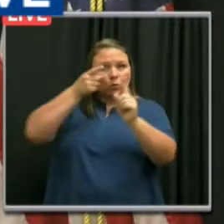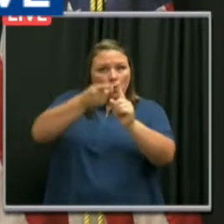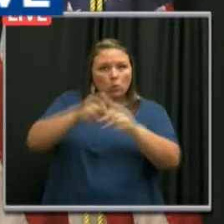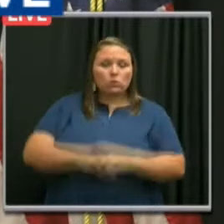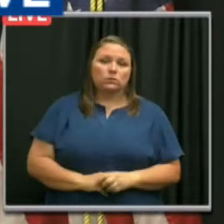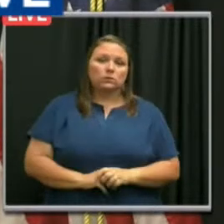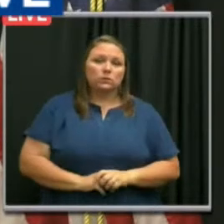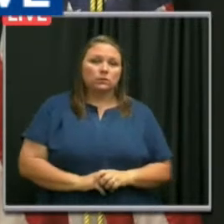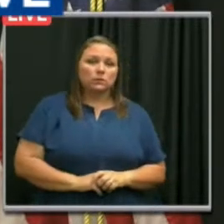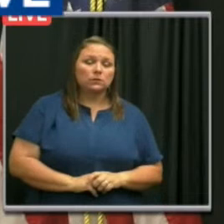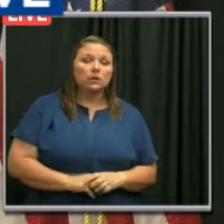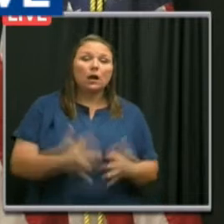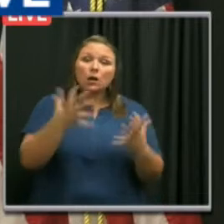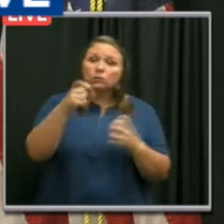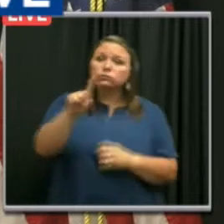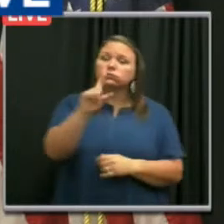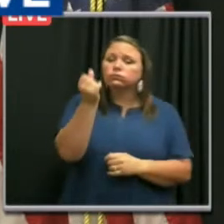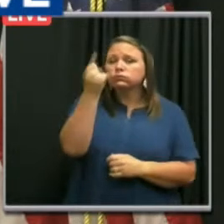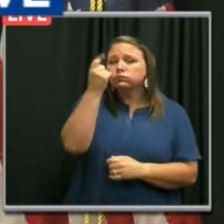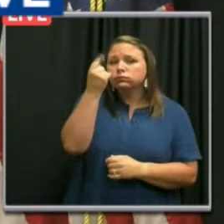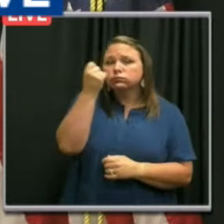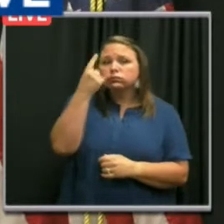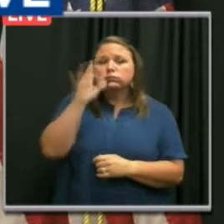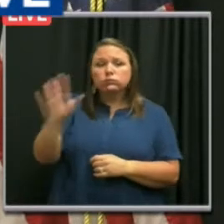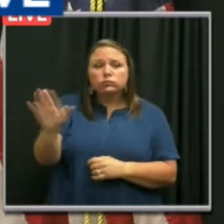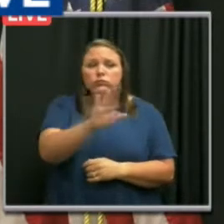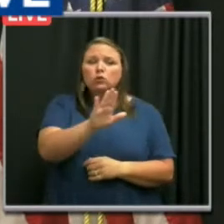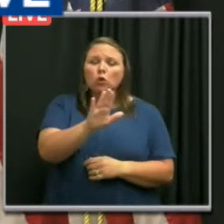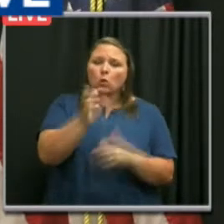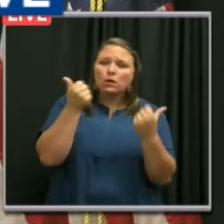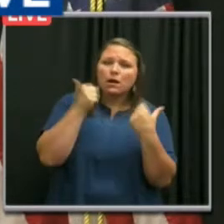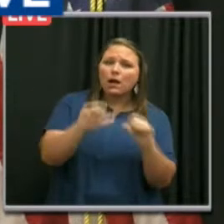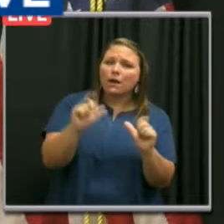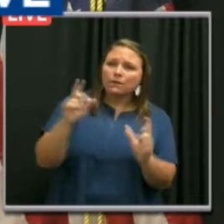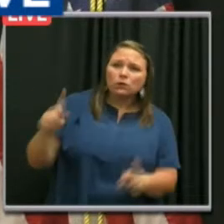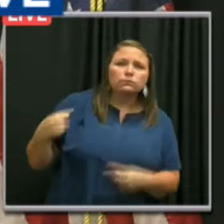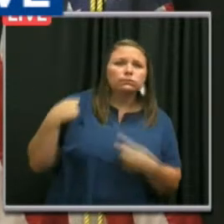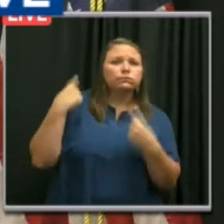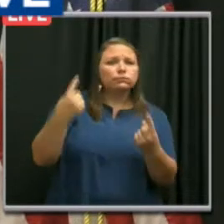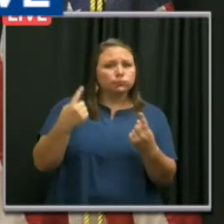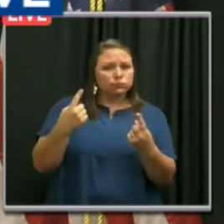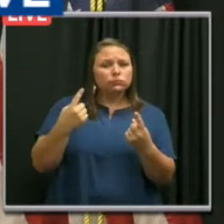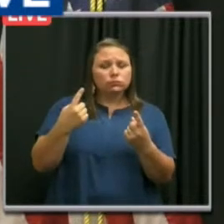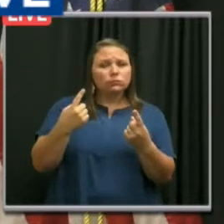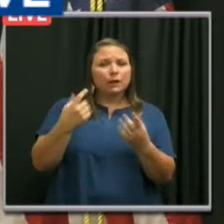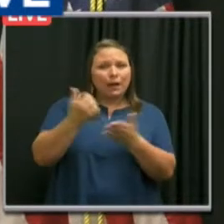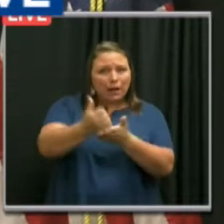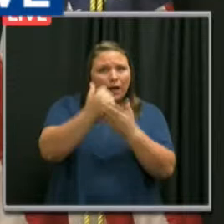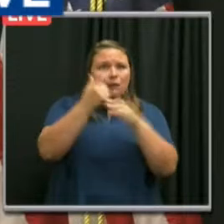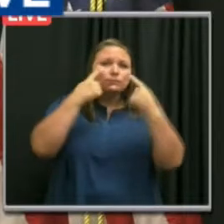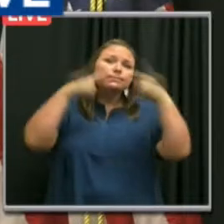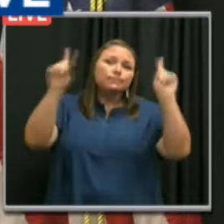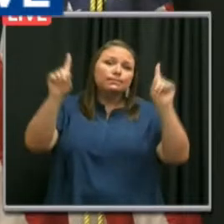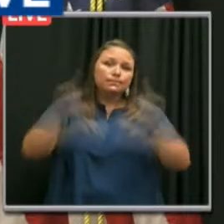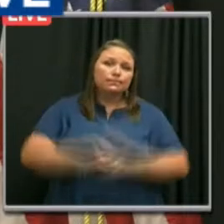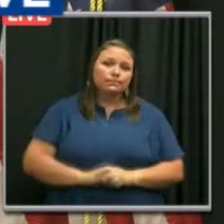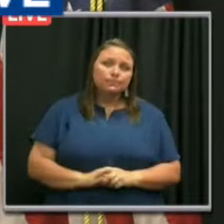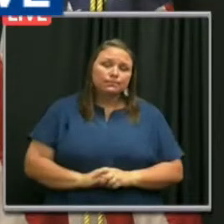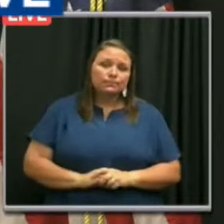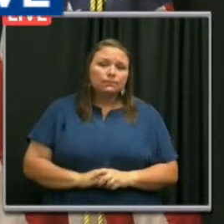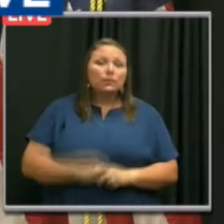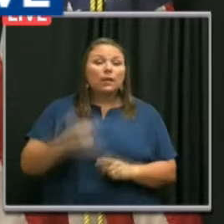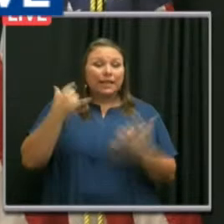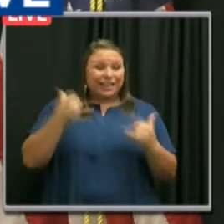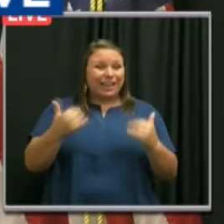And I want people to feel that their hard work has resulted in this, which it has, a